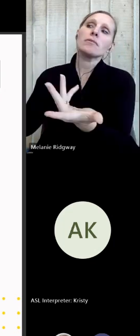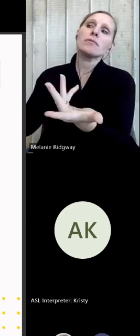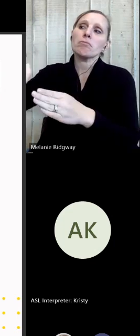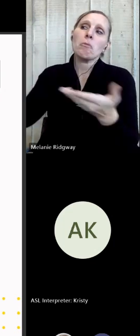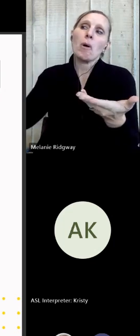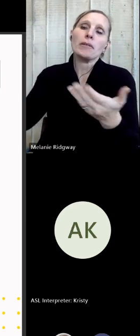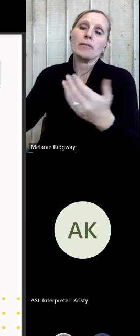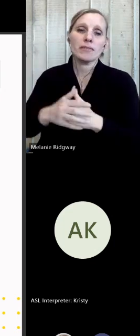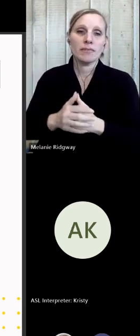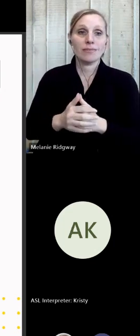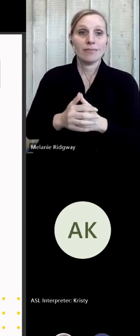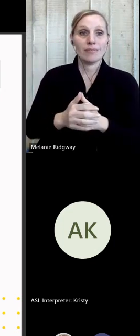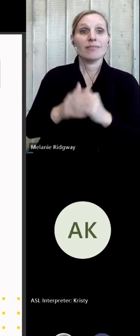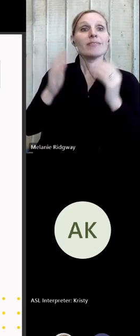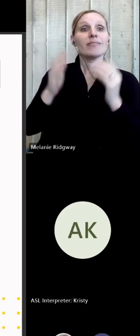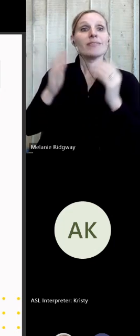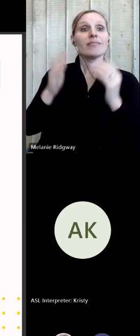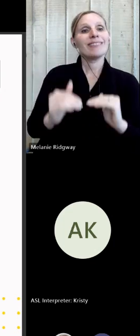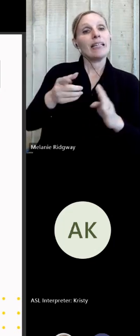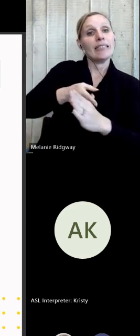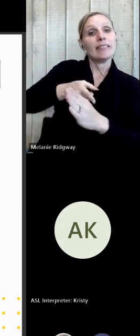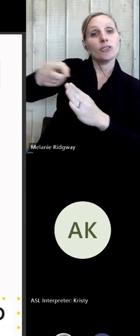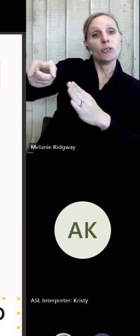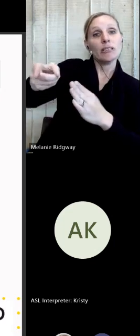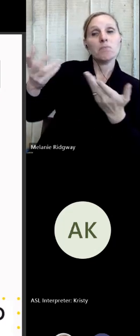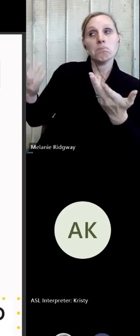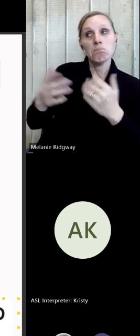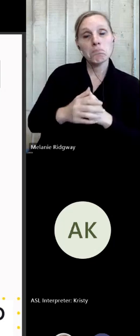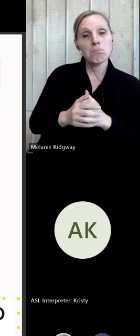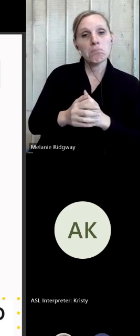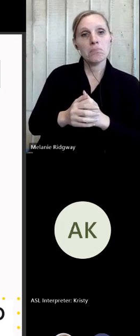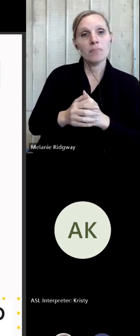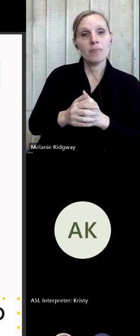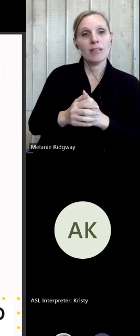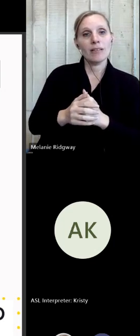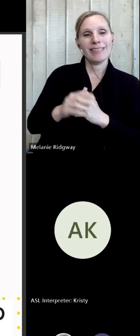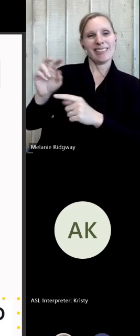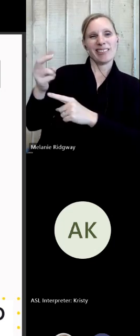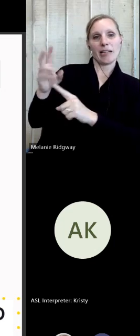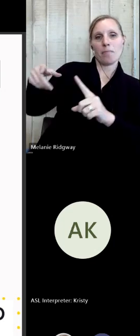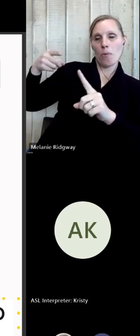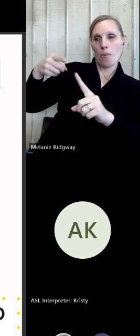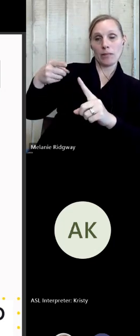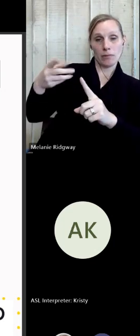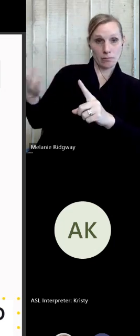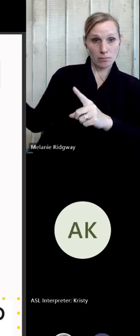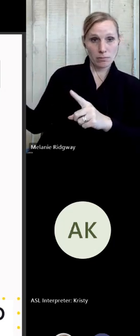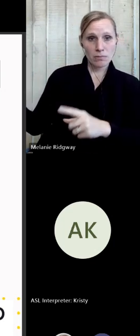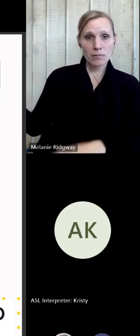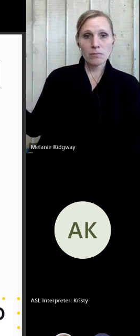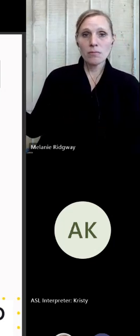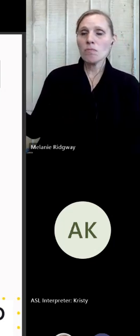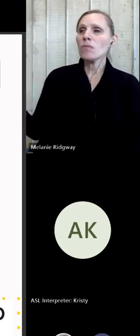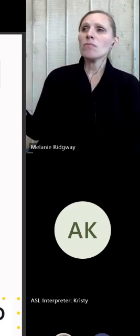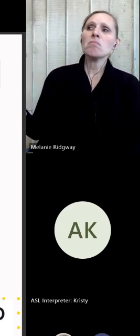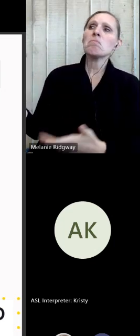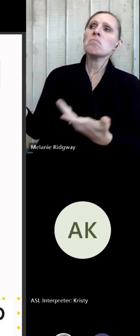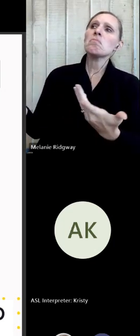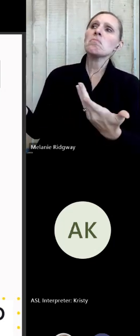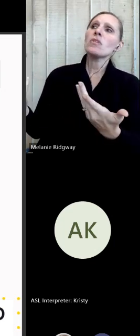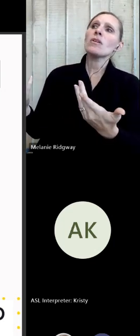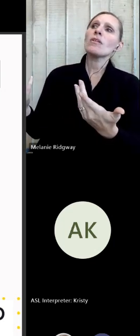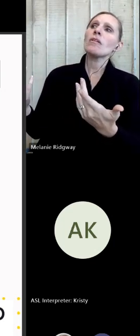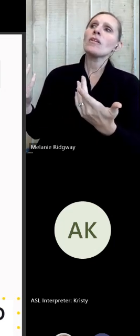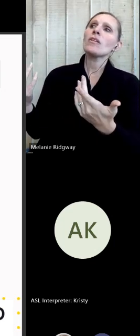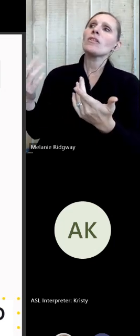category is industry. Bullet 2. What are the in-demand and